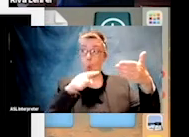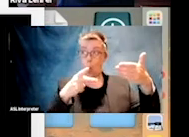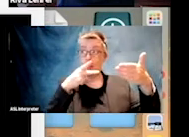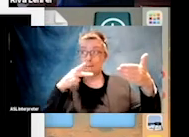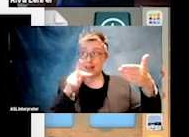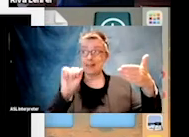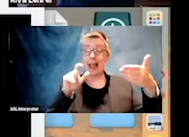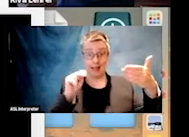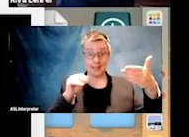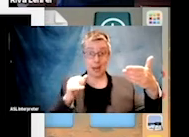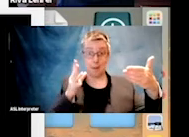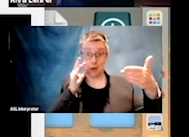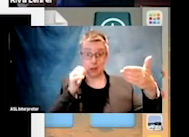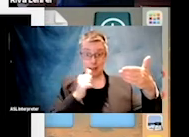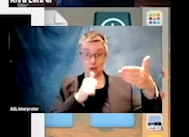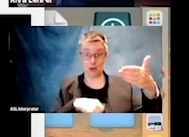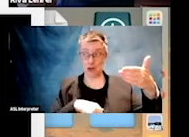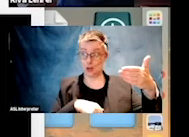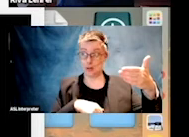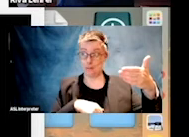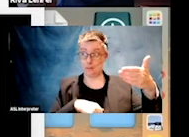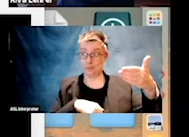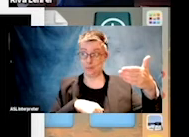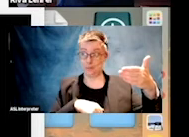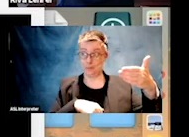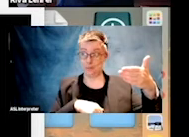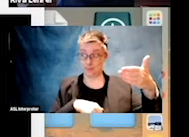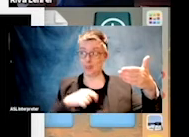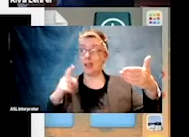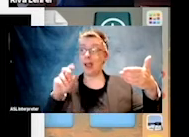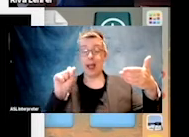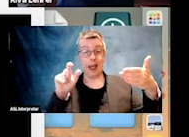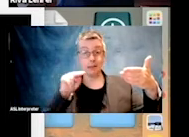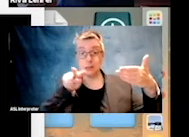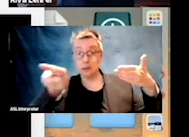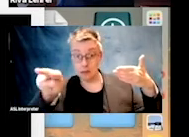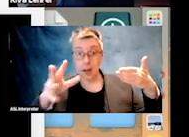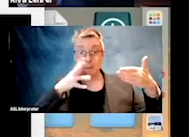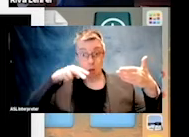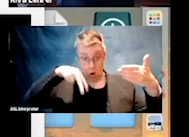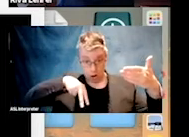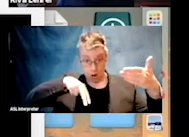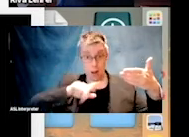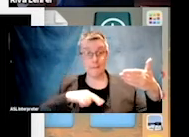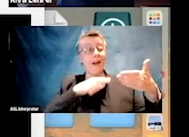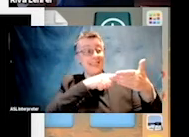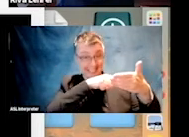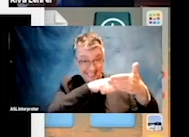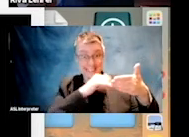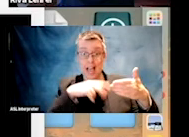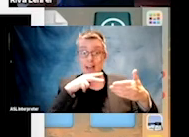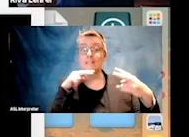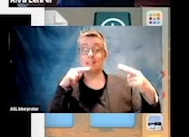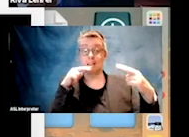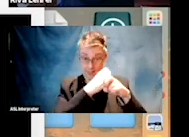are together. Alison is facing way. Her mother is looking down. So they would be united in the reflection, except